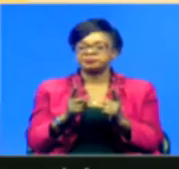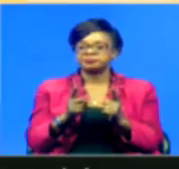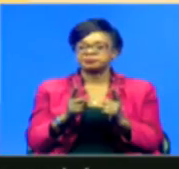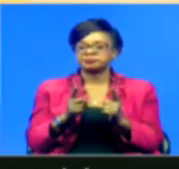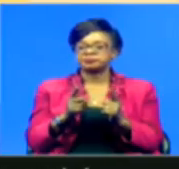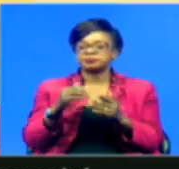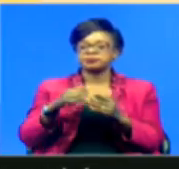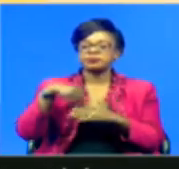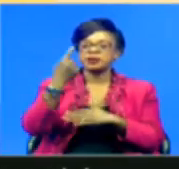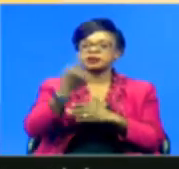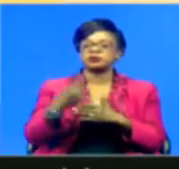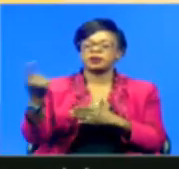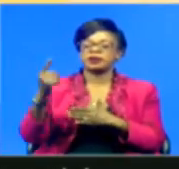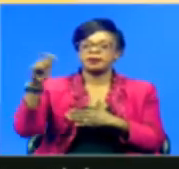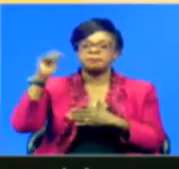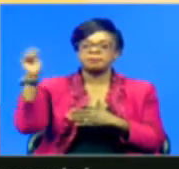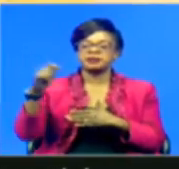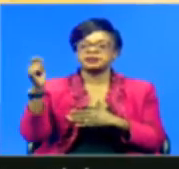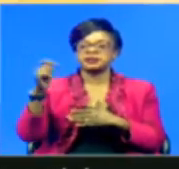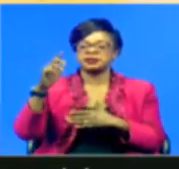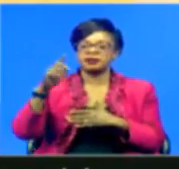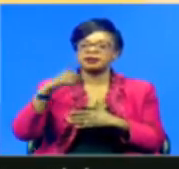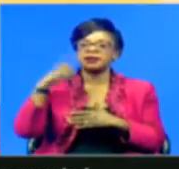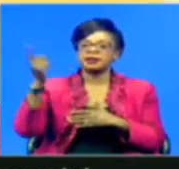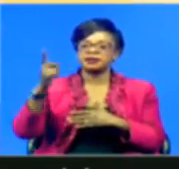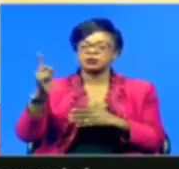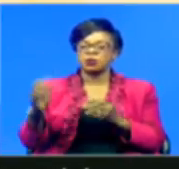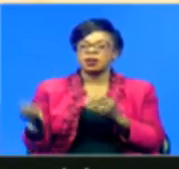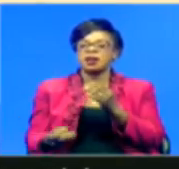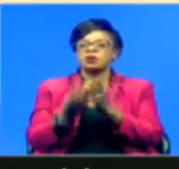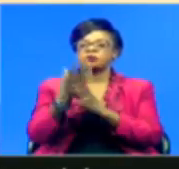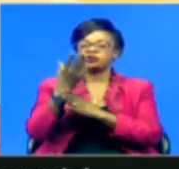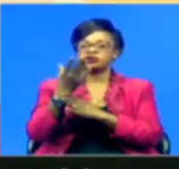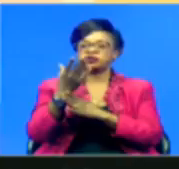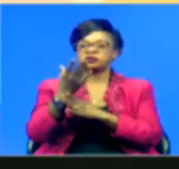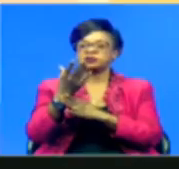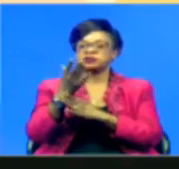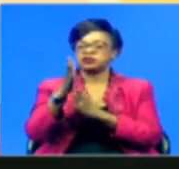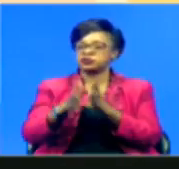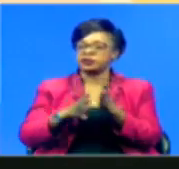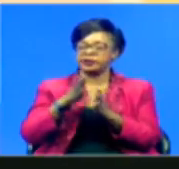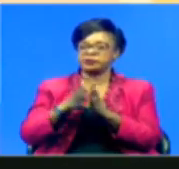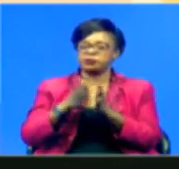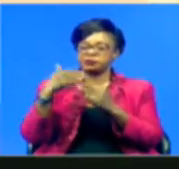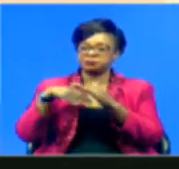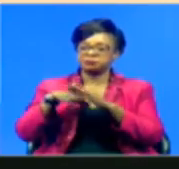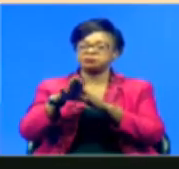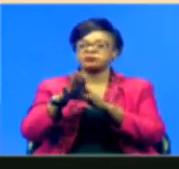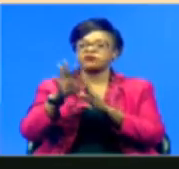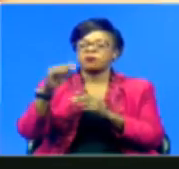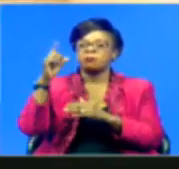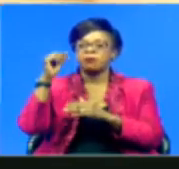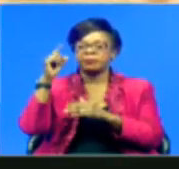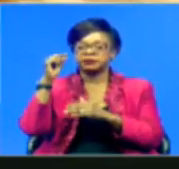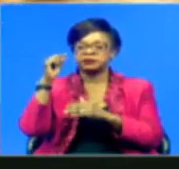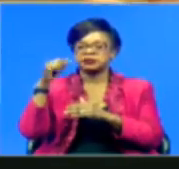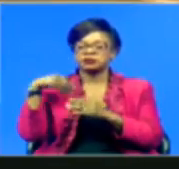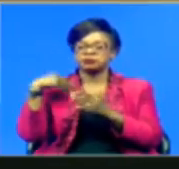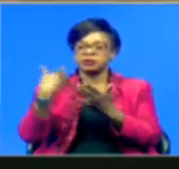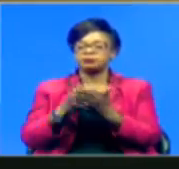Next week, President Kenyatta will officially launch passenger trains and will board one of the coaches from Mombasa terminus all the way to